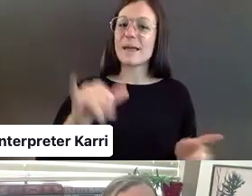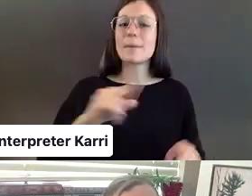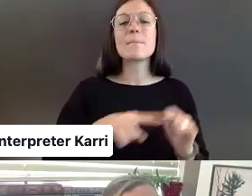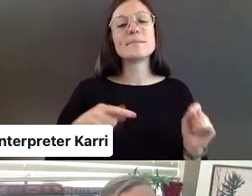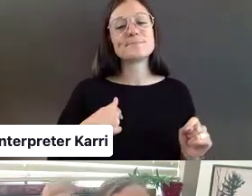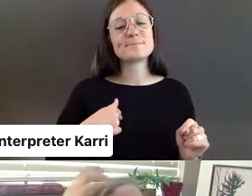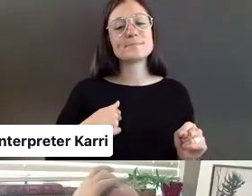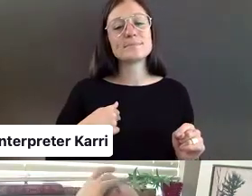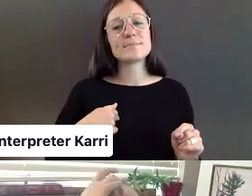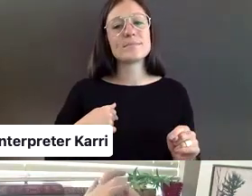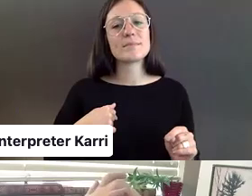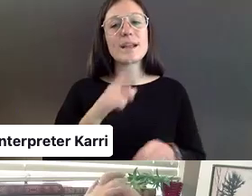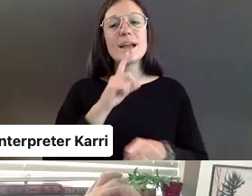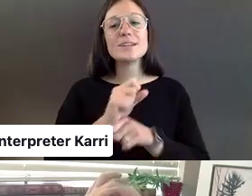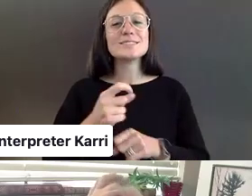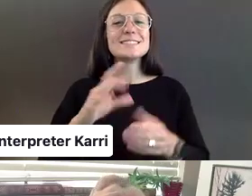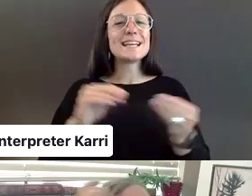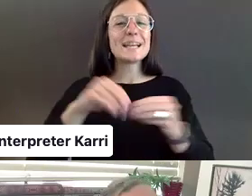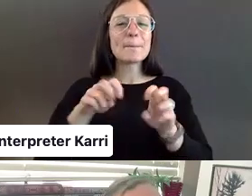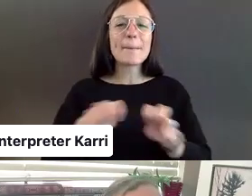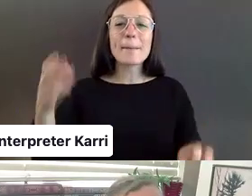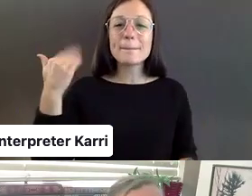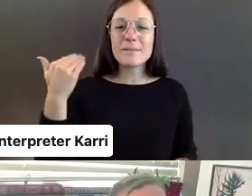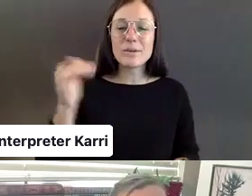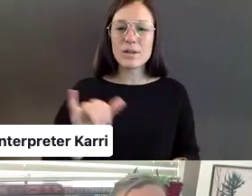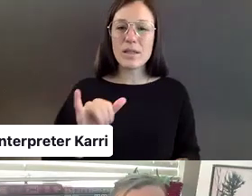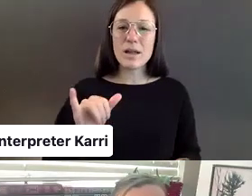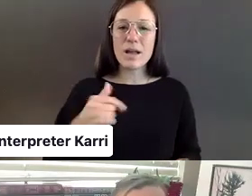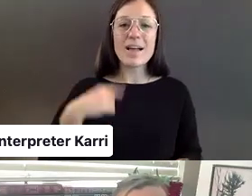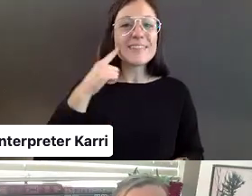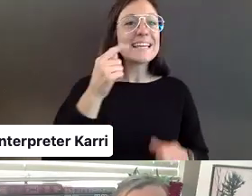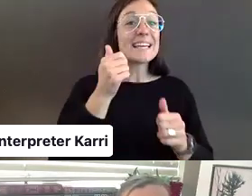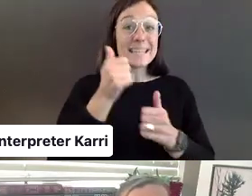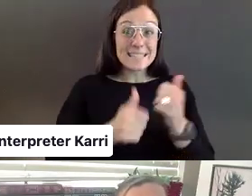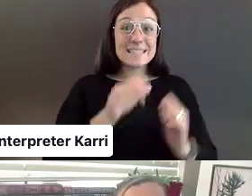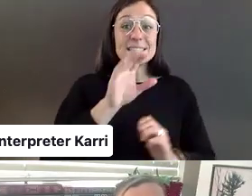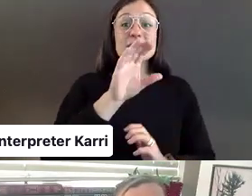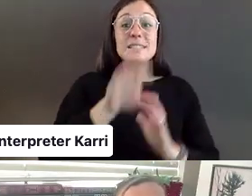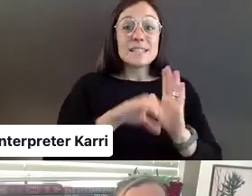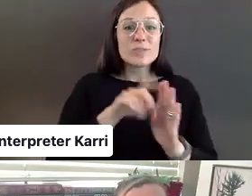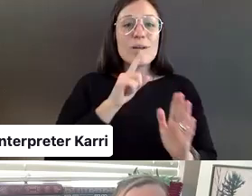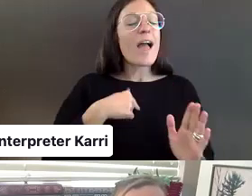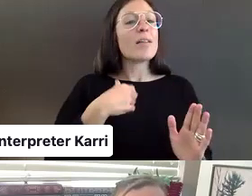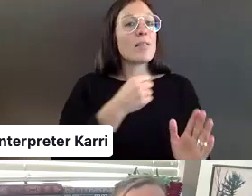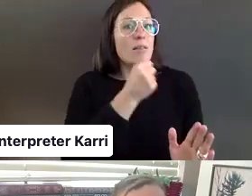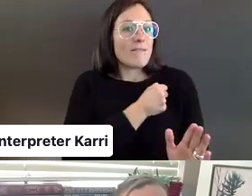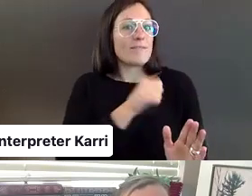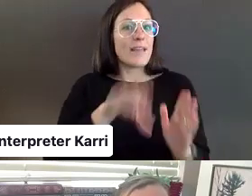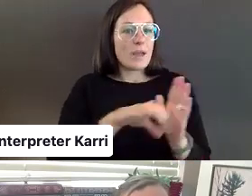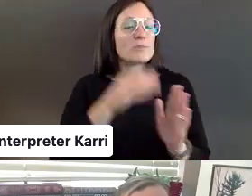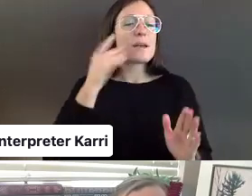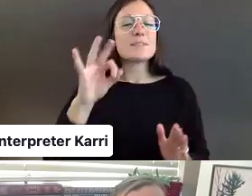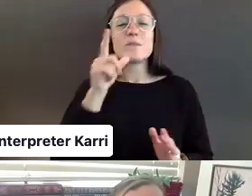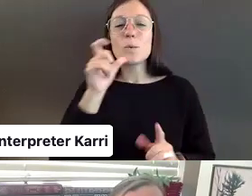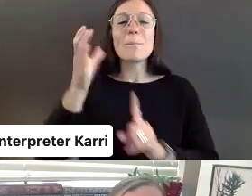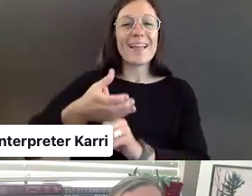said it in panels and stuff before. It's like I think with every one of these characters, the reason I love them is because of who is playing them.